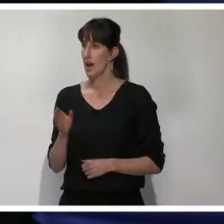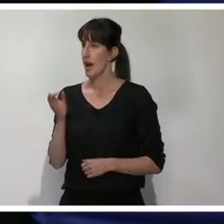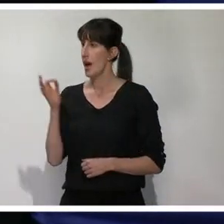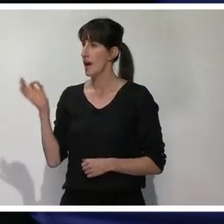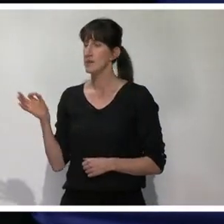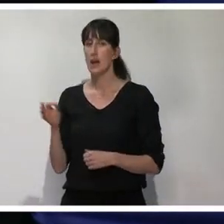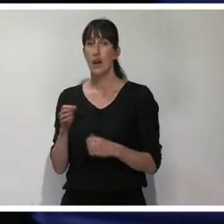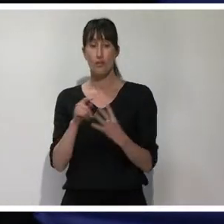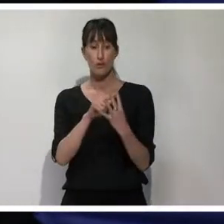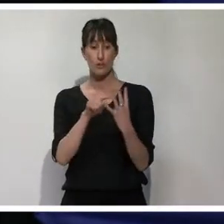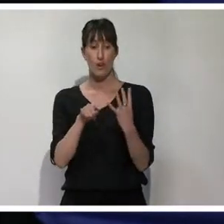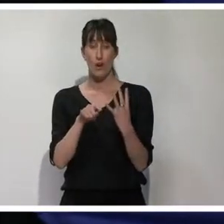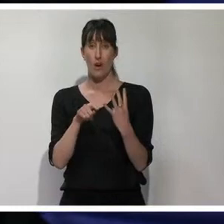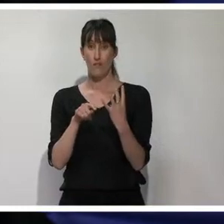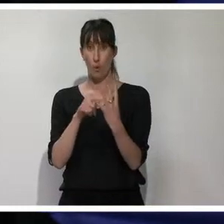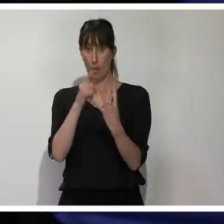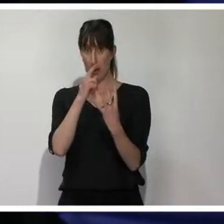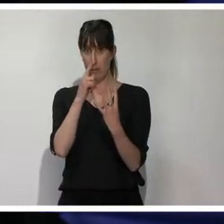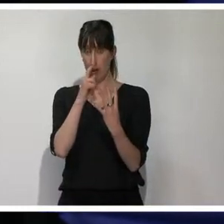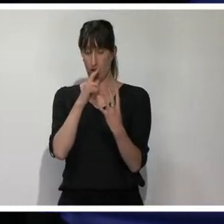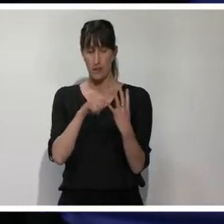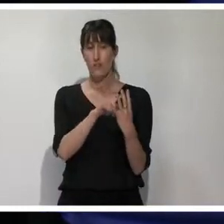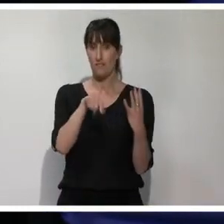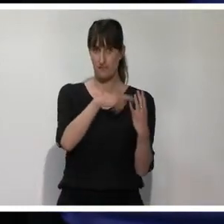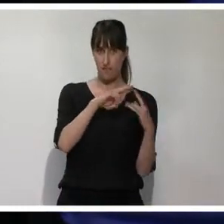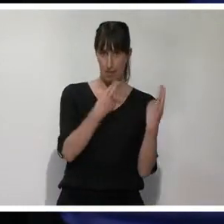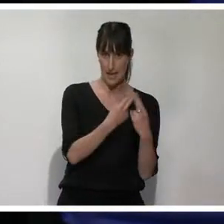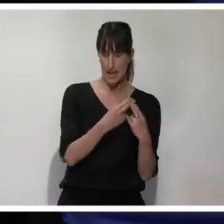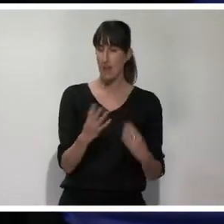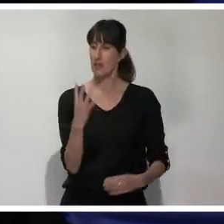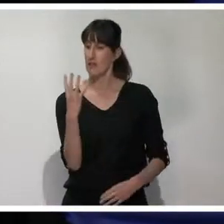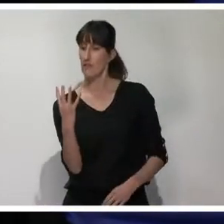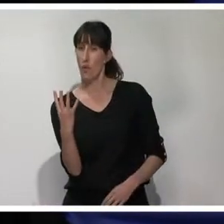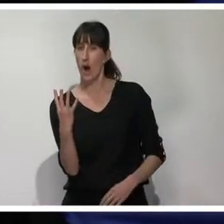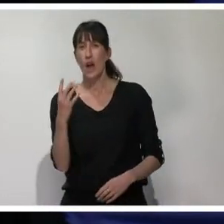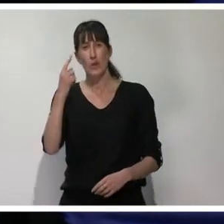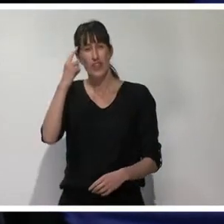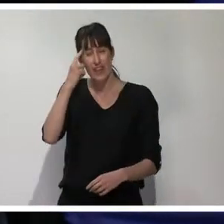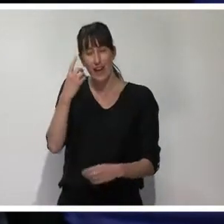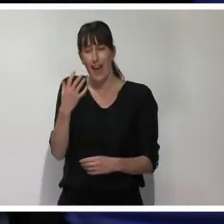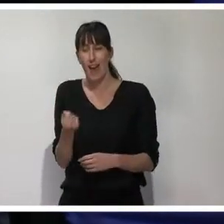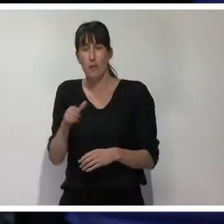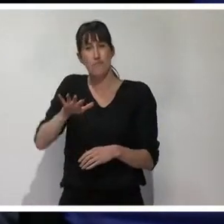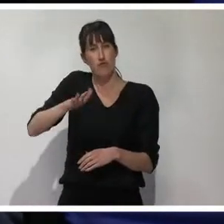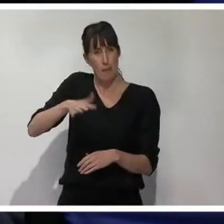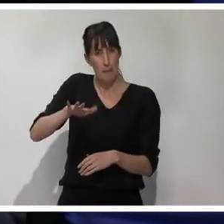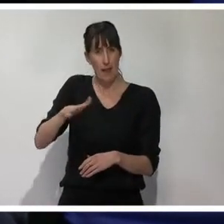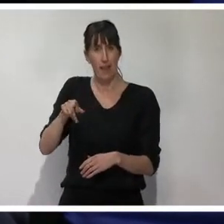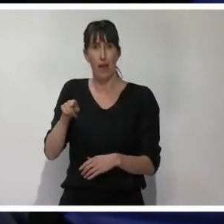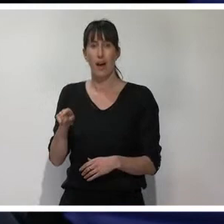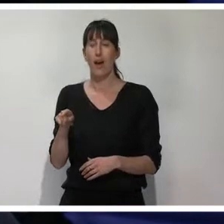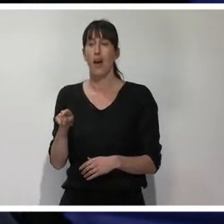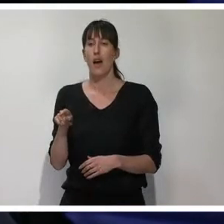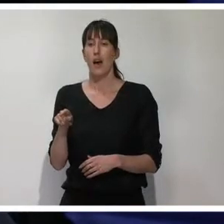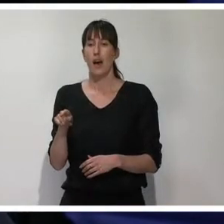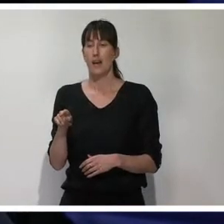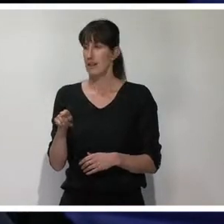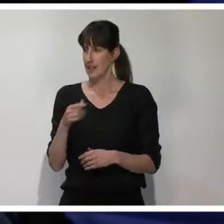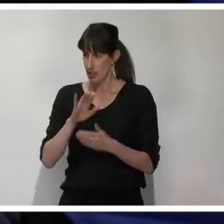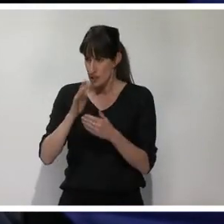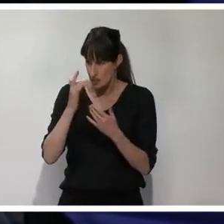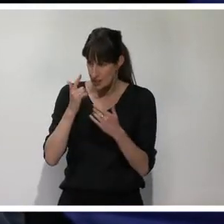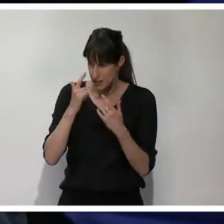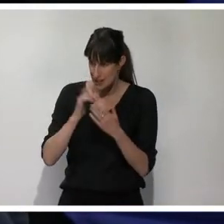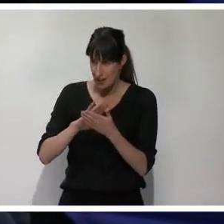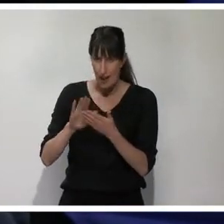colleagues? Two are... Four new? The 4 probable cases. Yes, sorry. It just rolled off like 40, so I just wanted to...